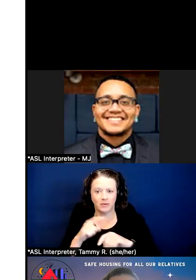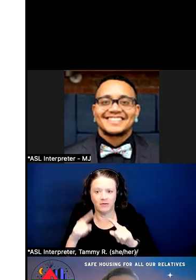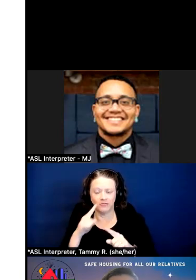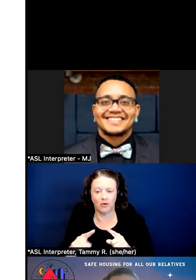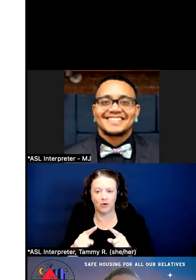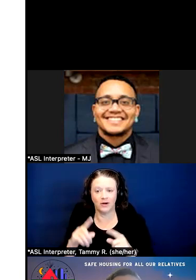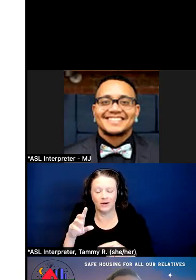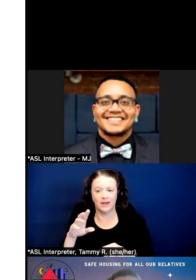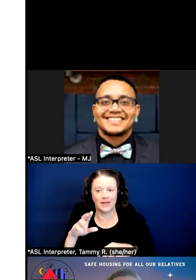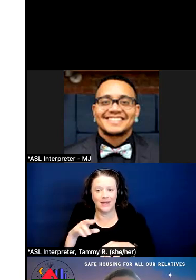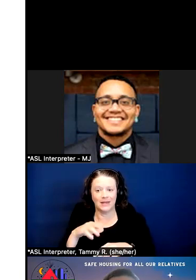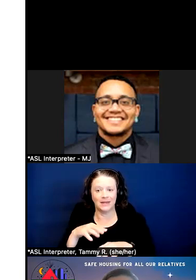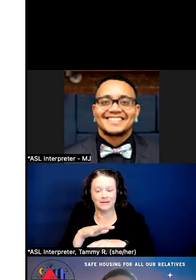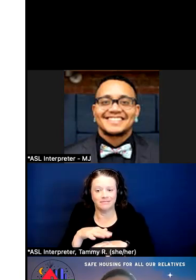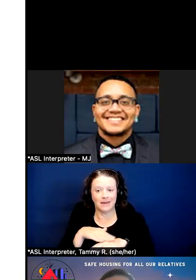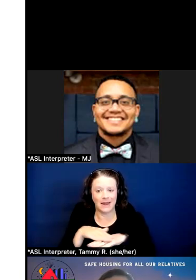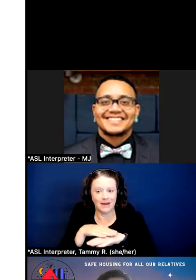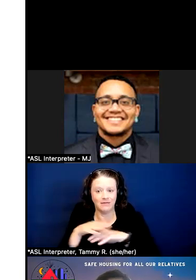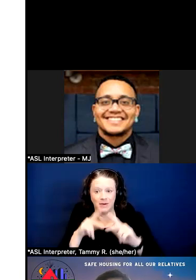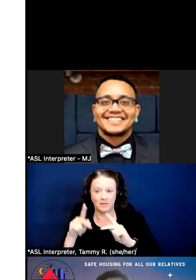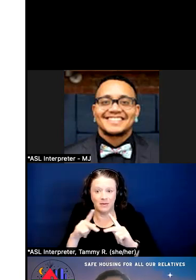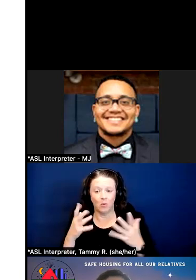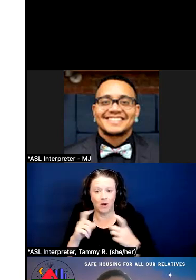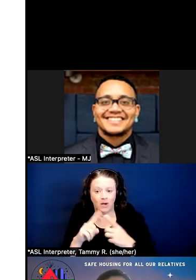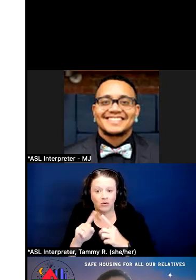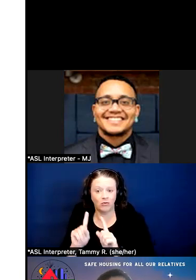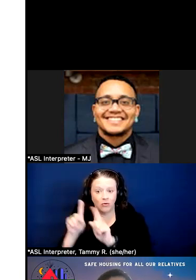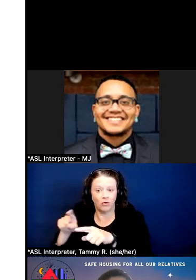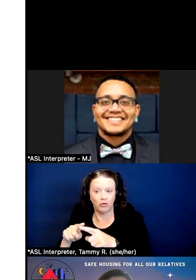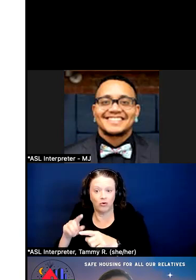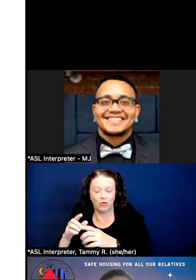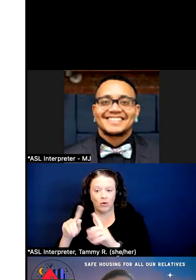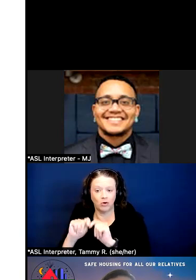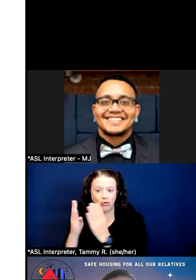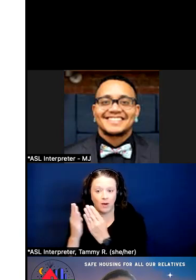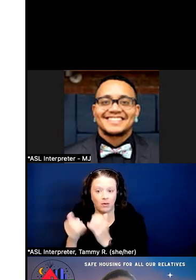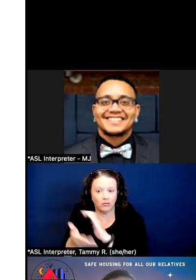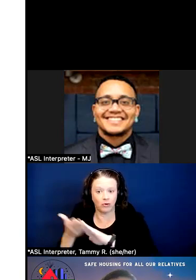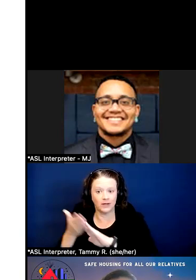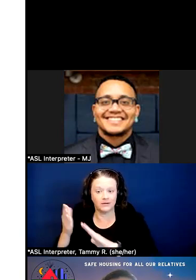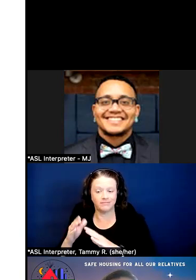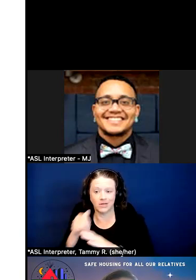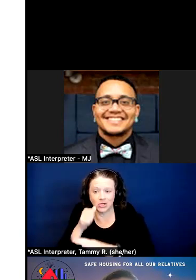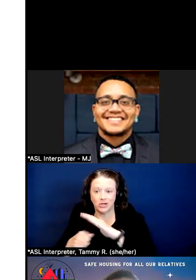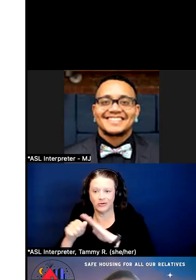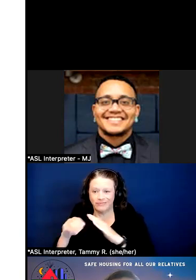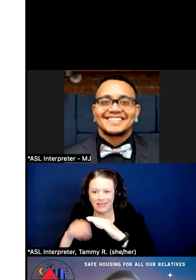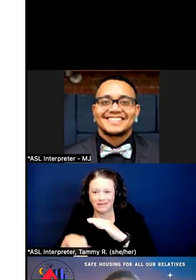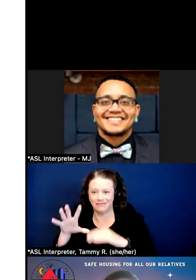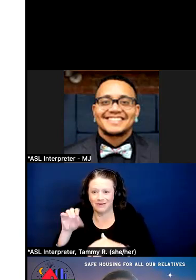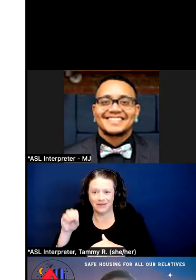tribally run shelter, there are less than 50. It's not enough necessarily to meet the disparate need